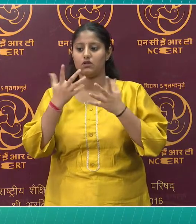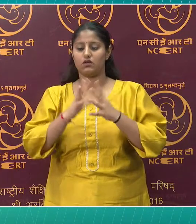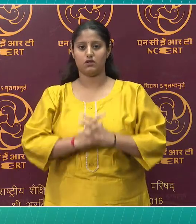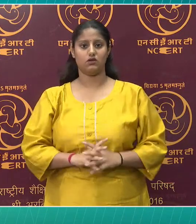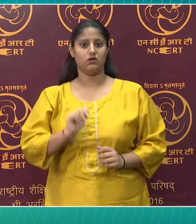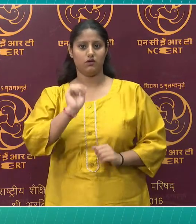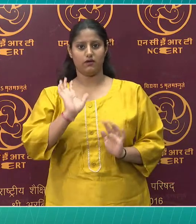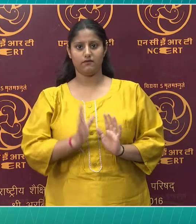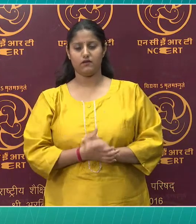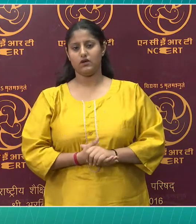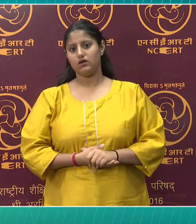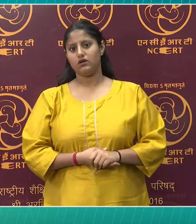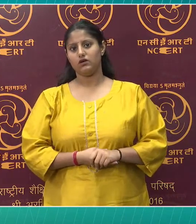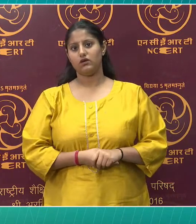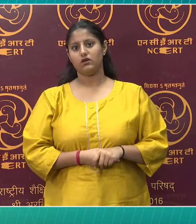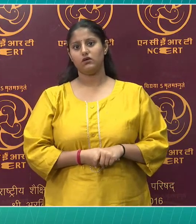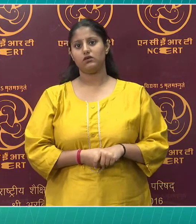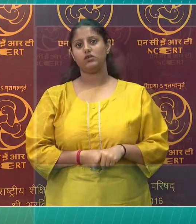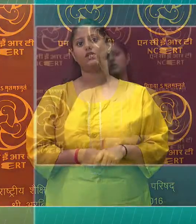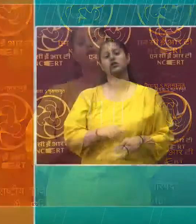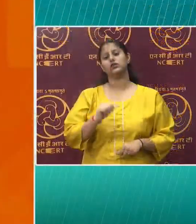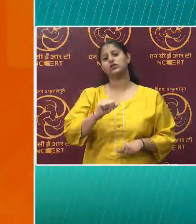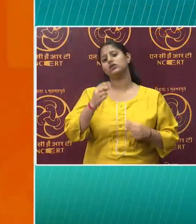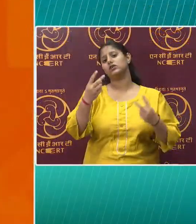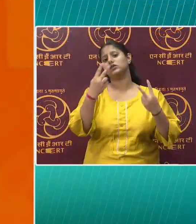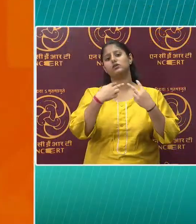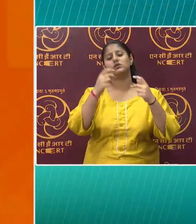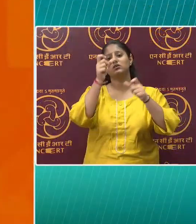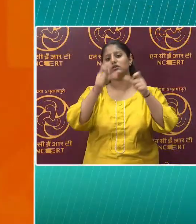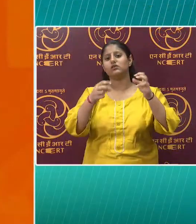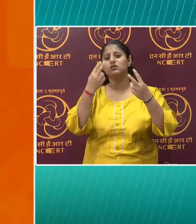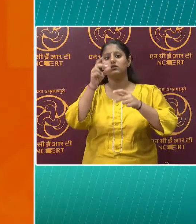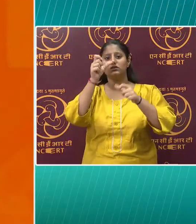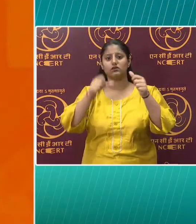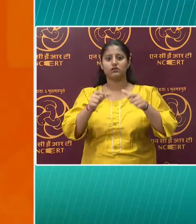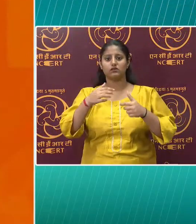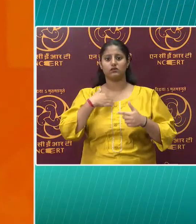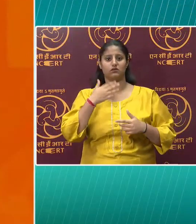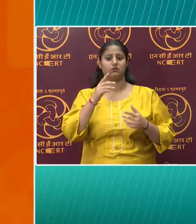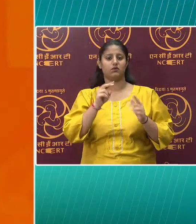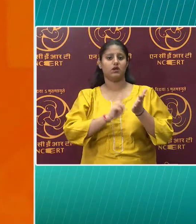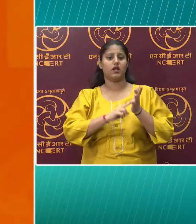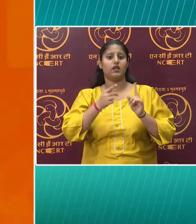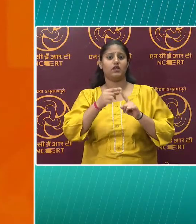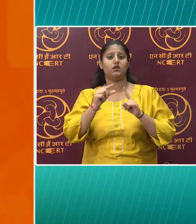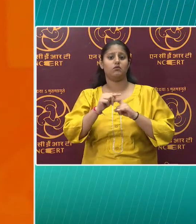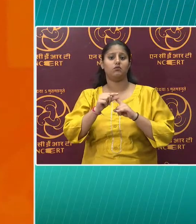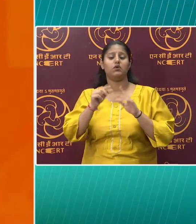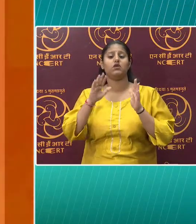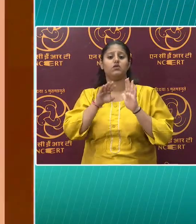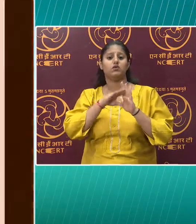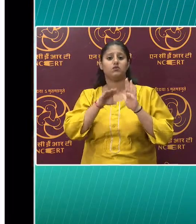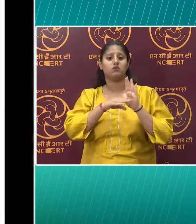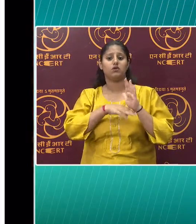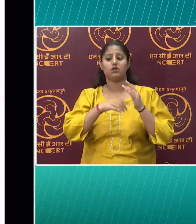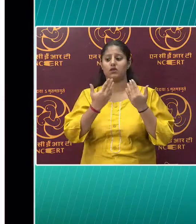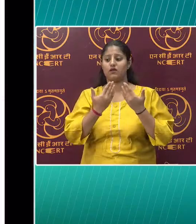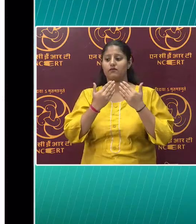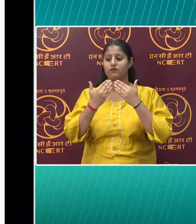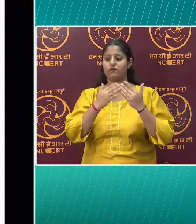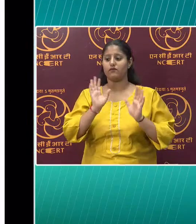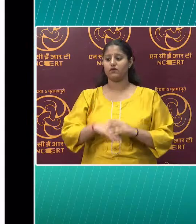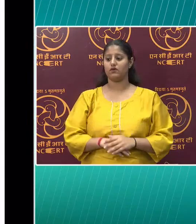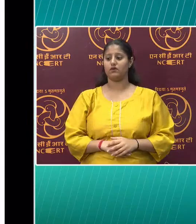yeah. So, as you are all aware that we have now National Curriculum Framework for School Education, where we